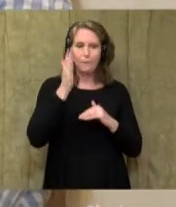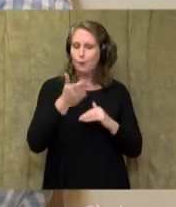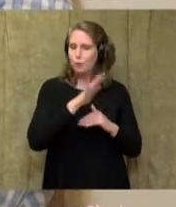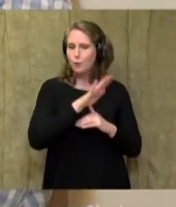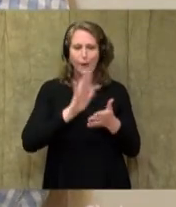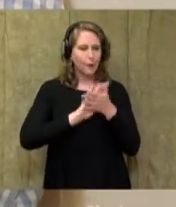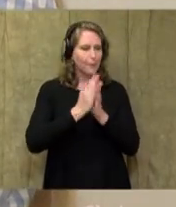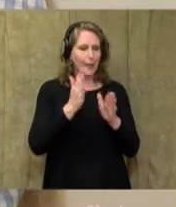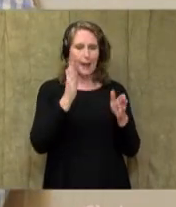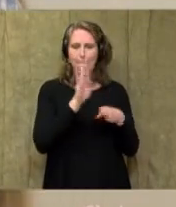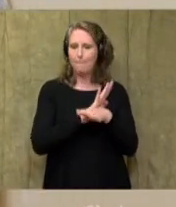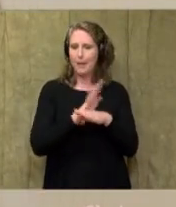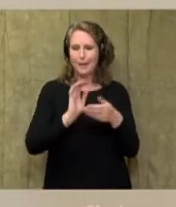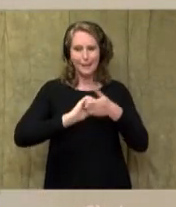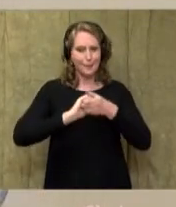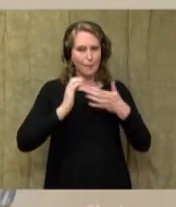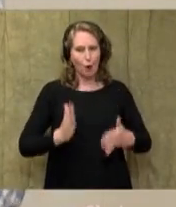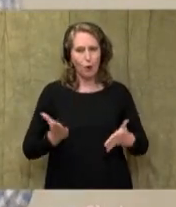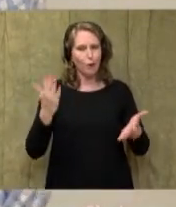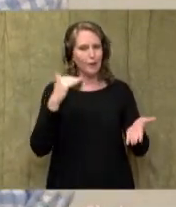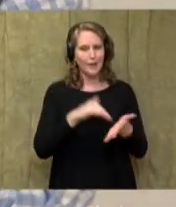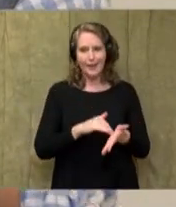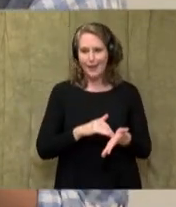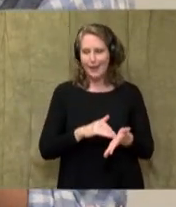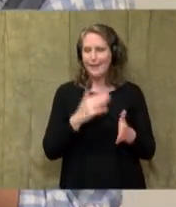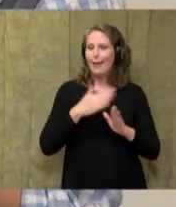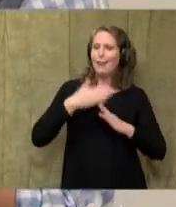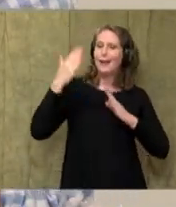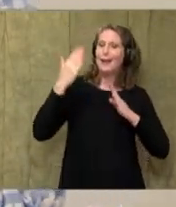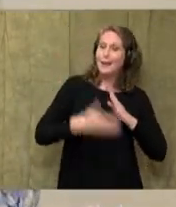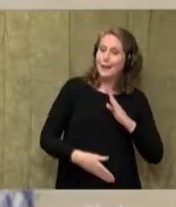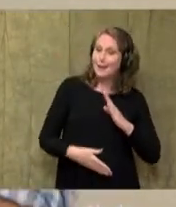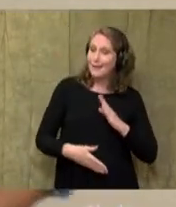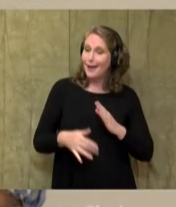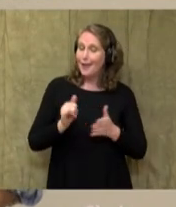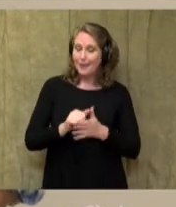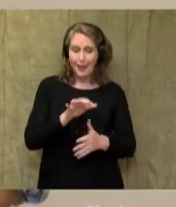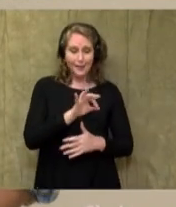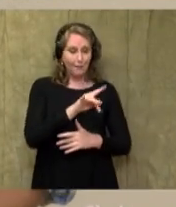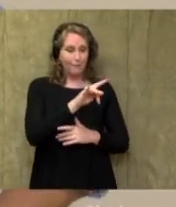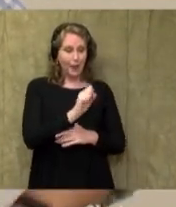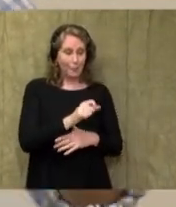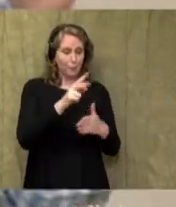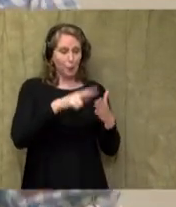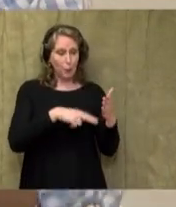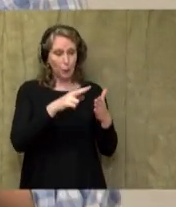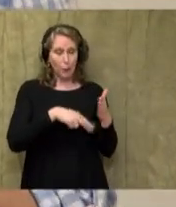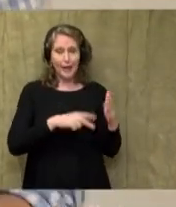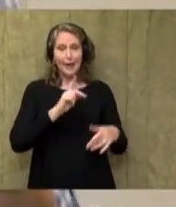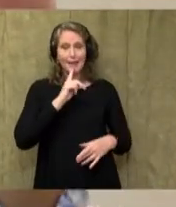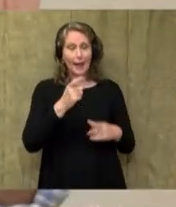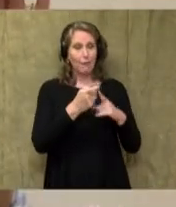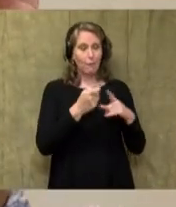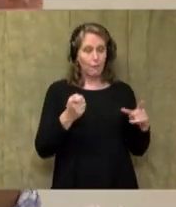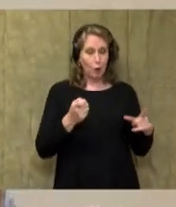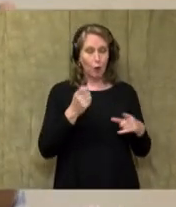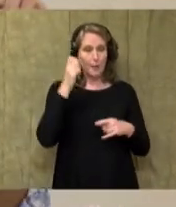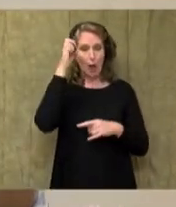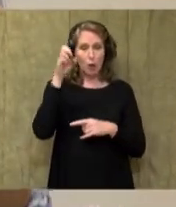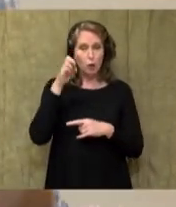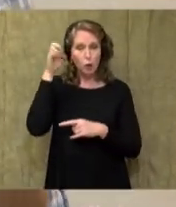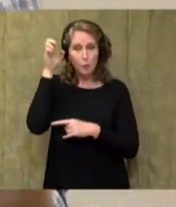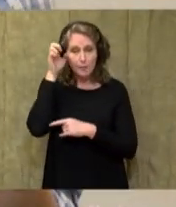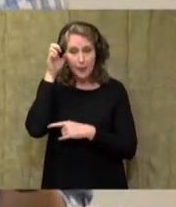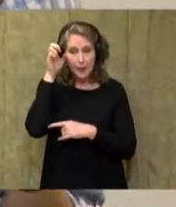end. Okay, that is a fable that we just finished reading that actually comes from a